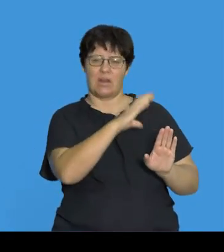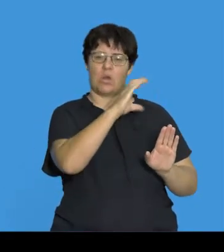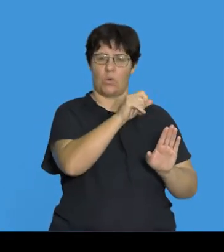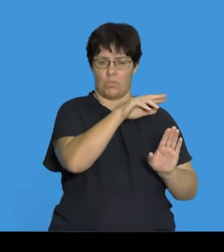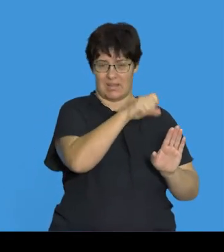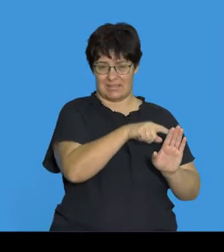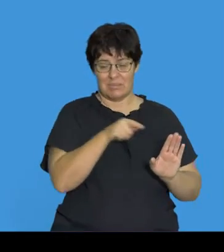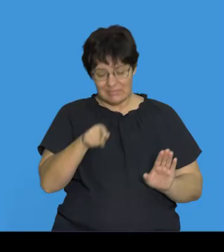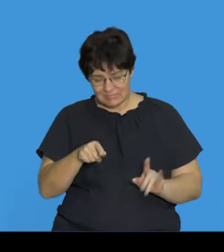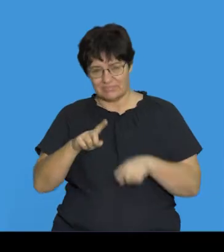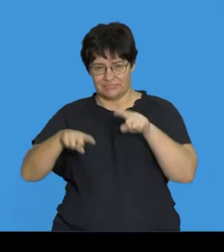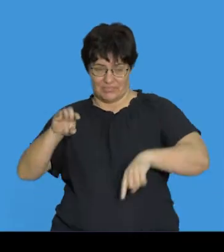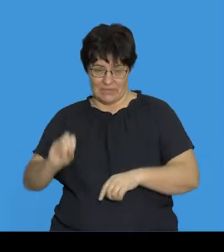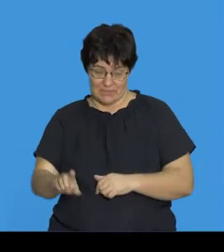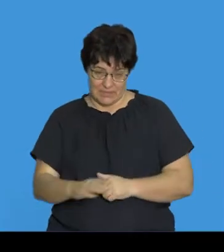chloroplast.